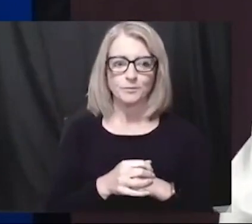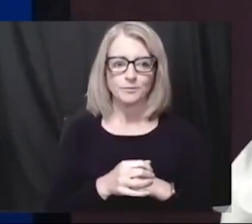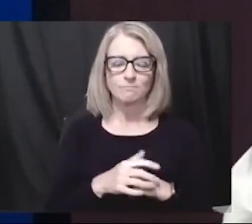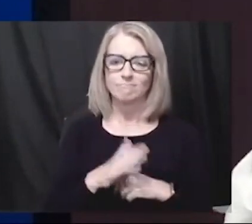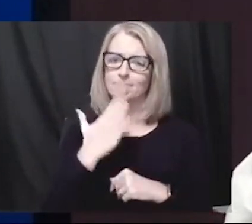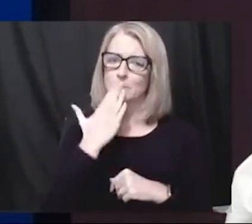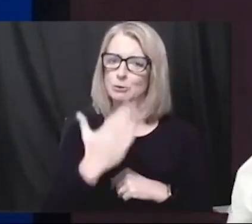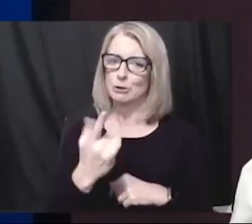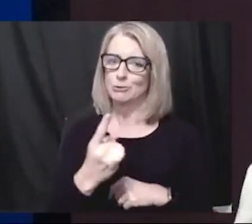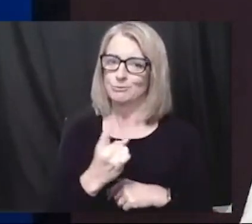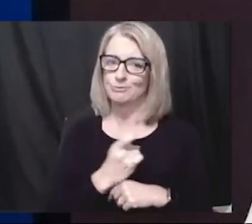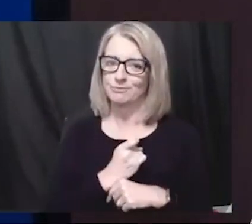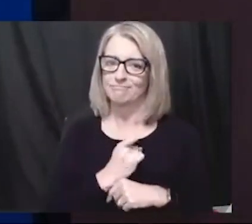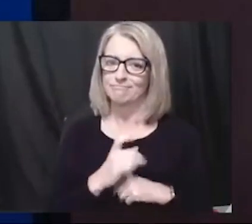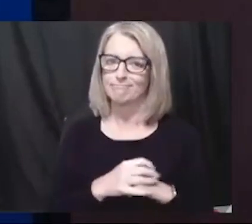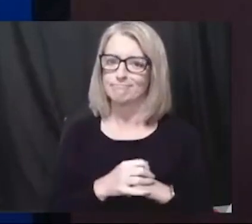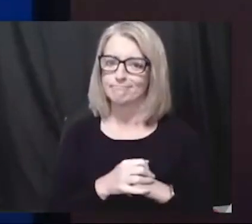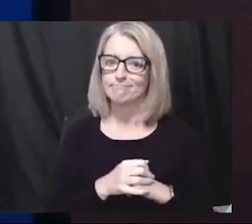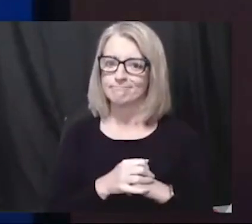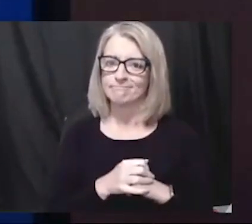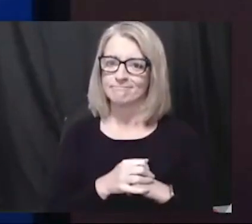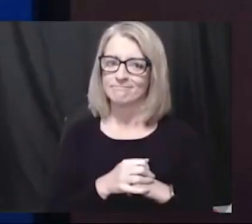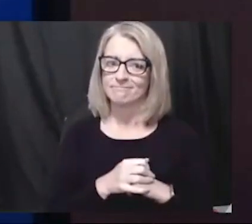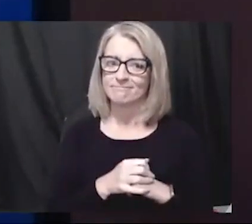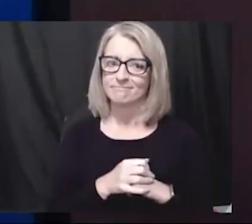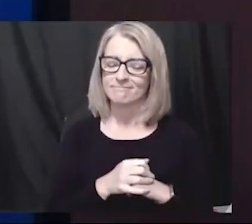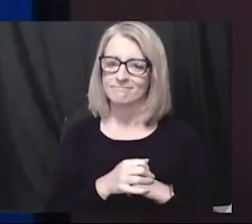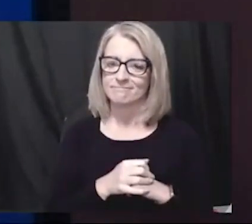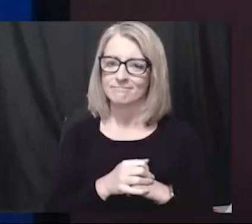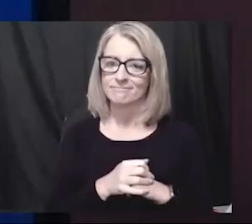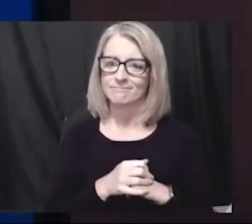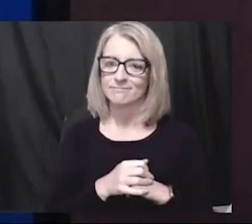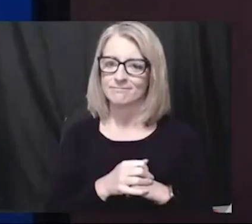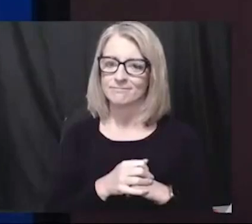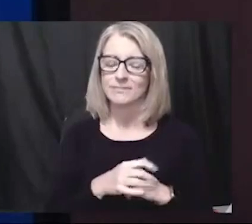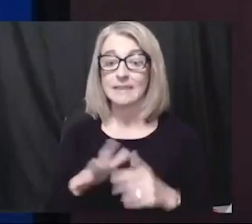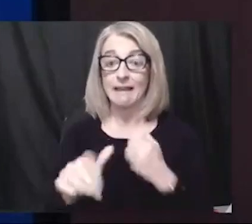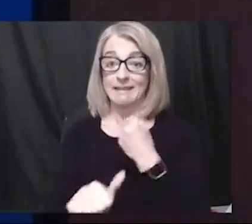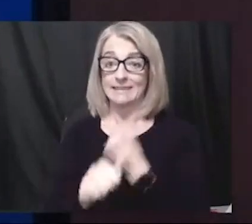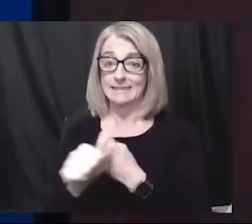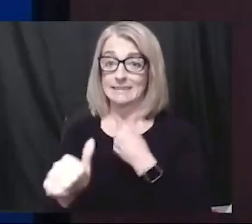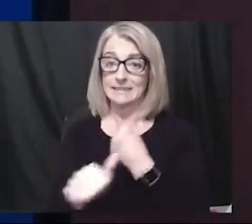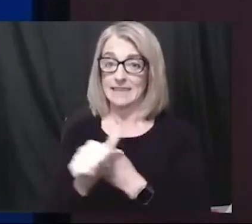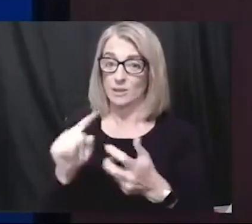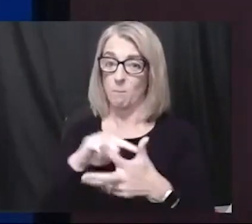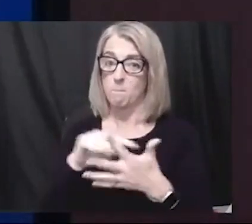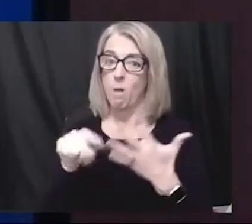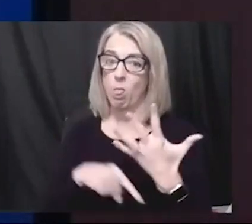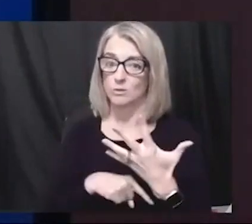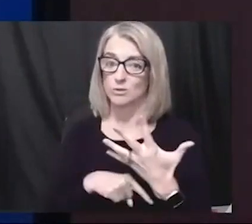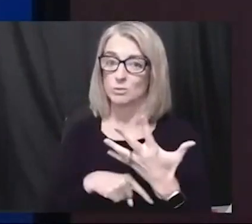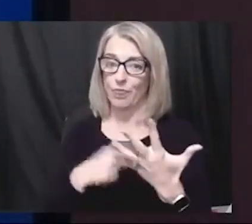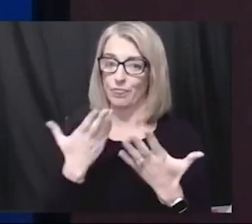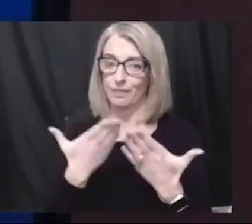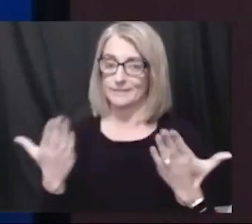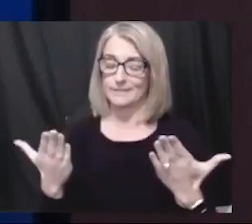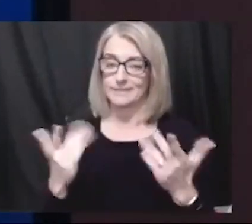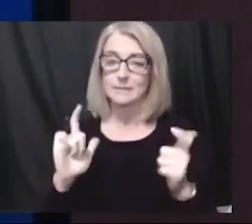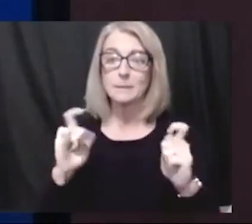question. It's a fairly nuanced answer I'm going to give you because the danger is multiple. The biggest